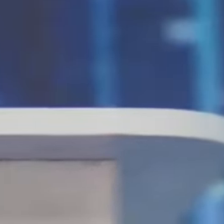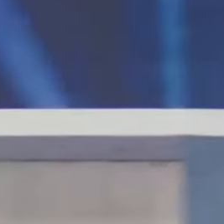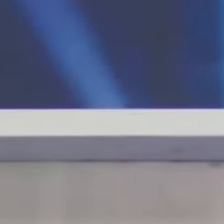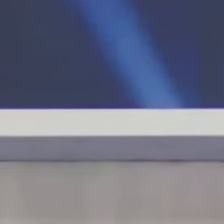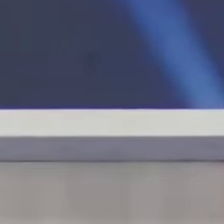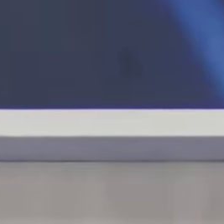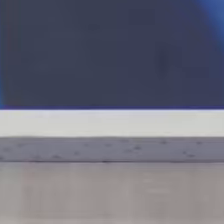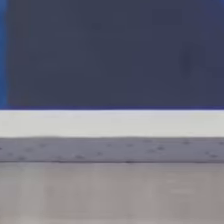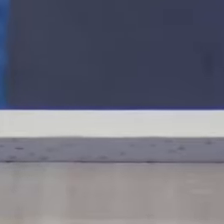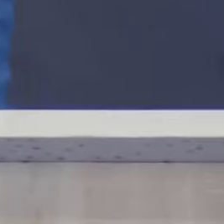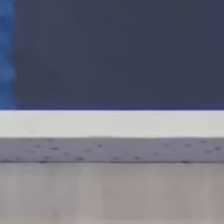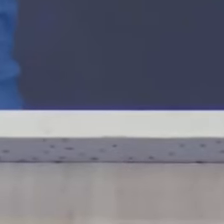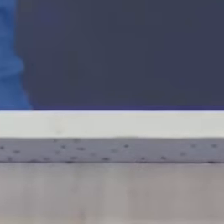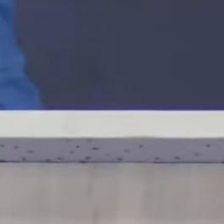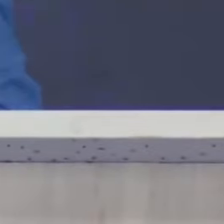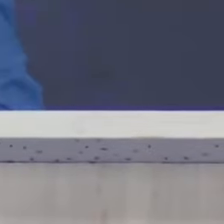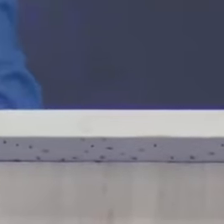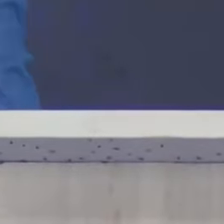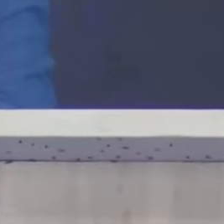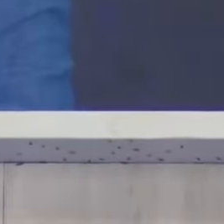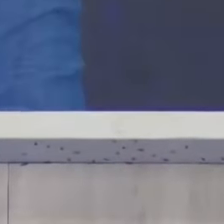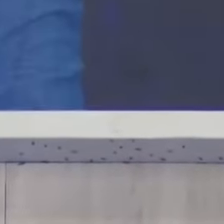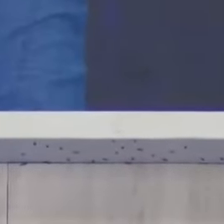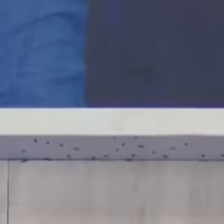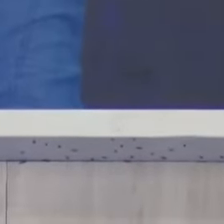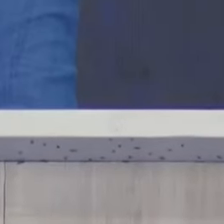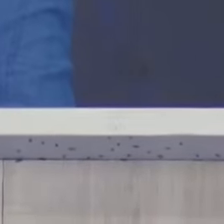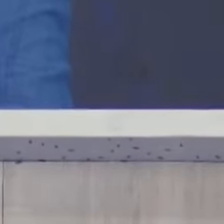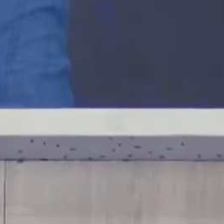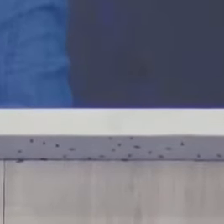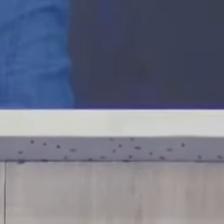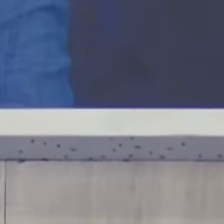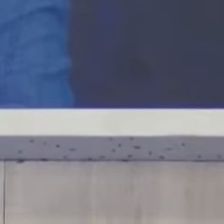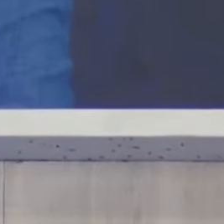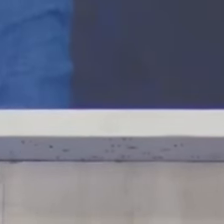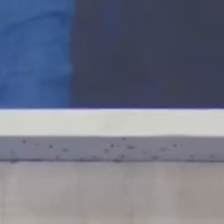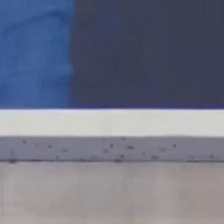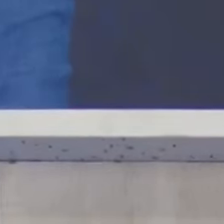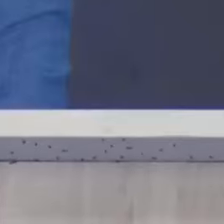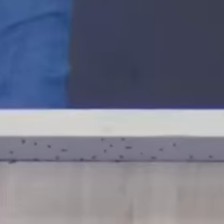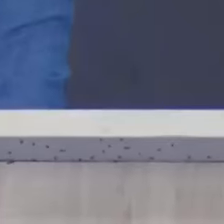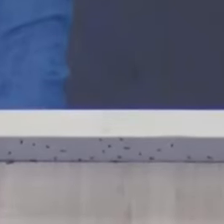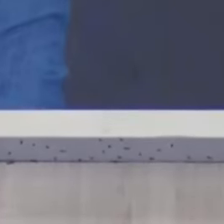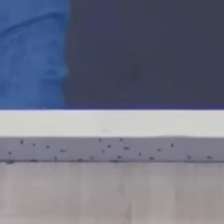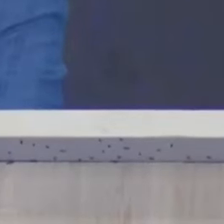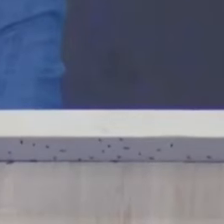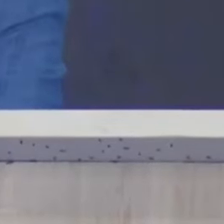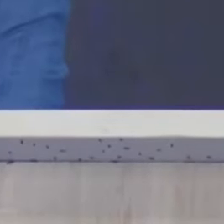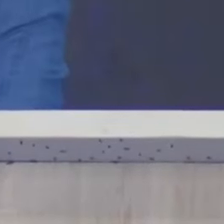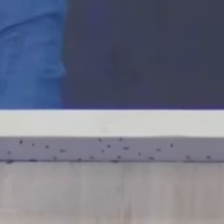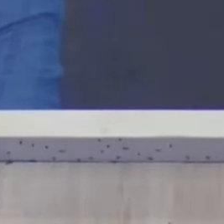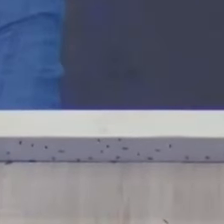situation comes. And then you tell your mind, can you tell me, in